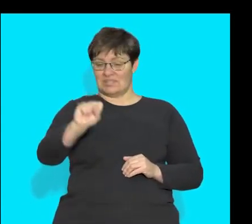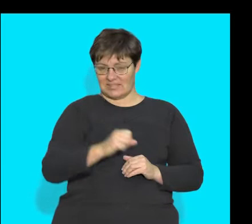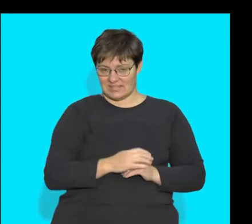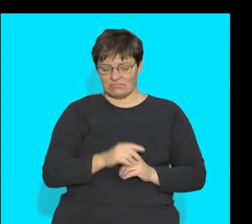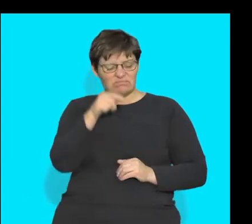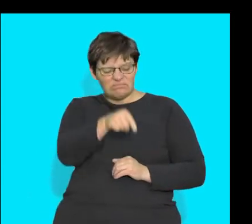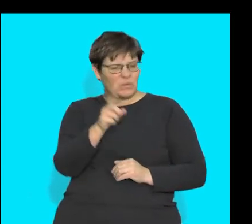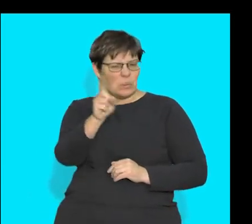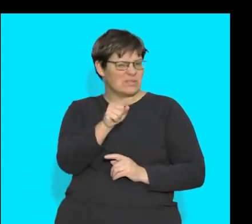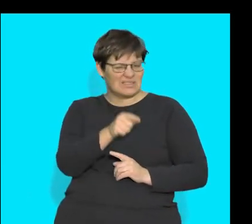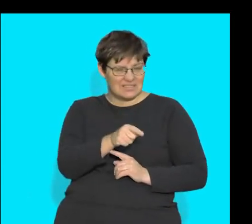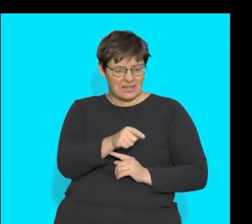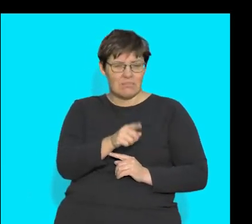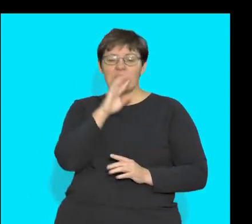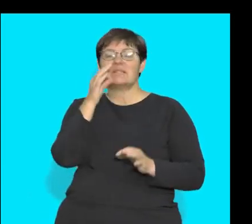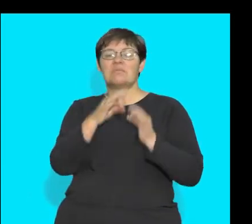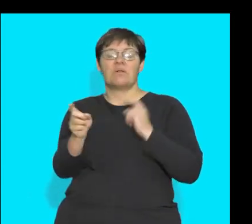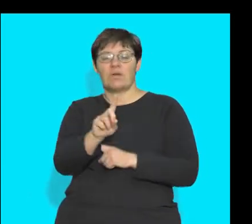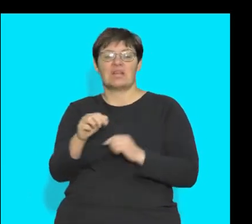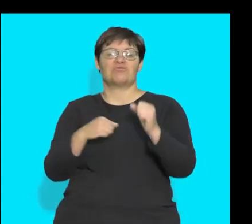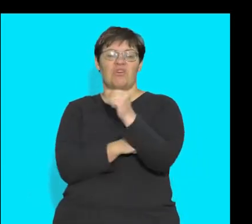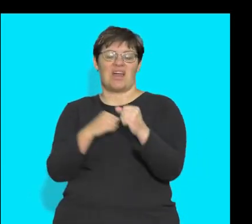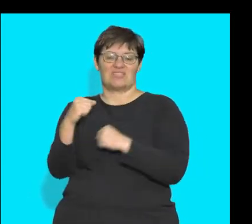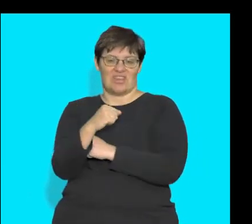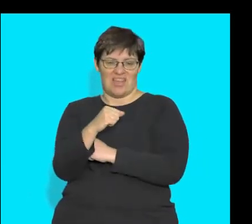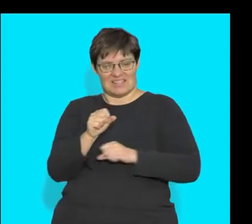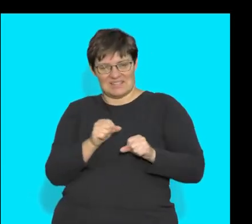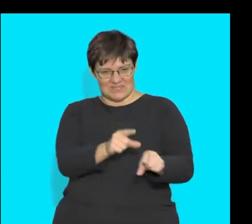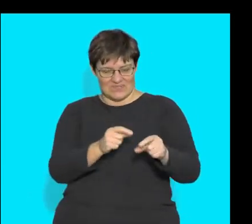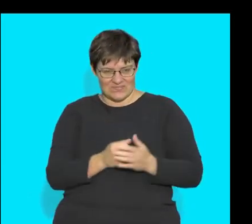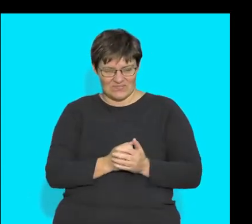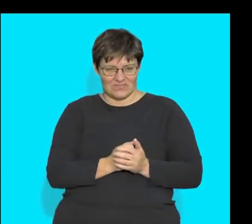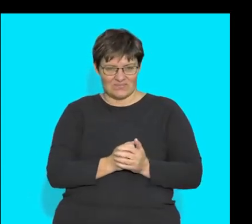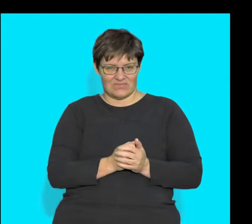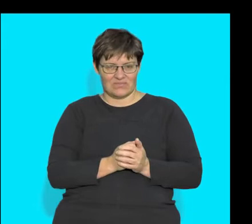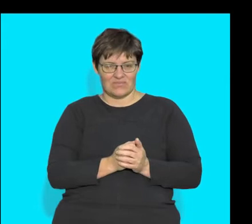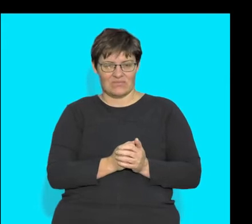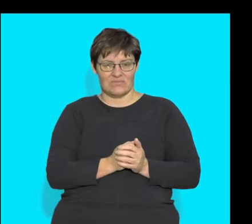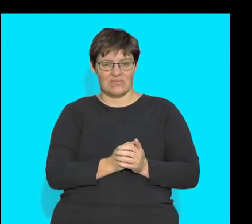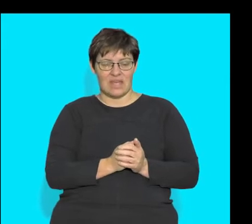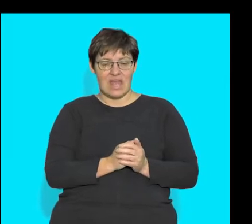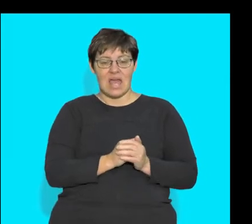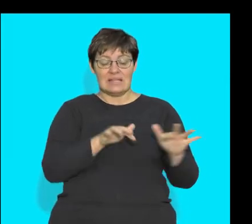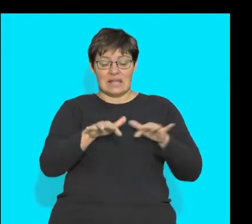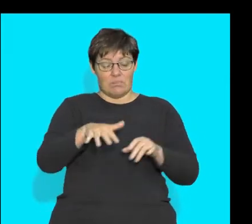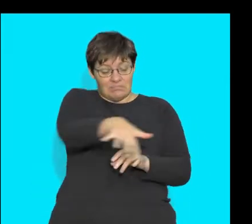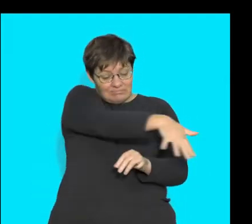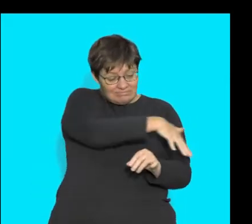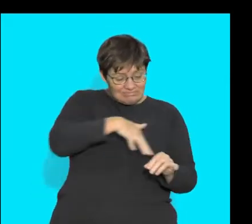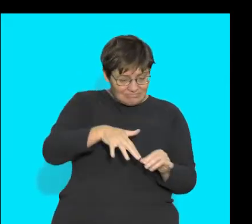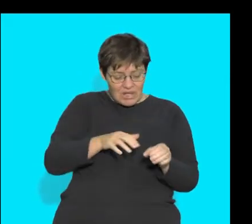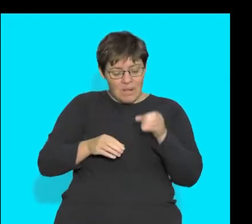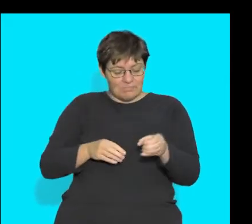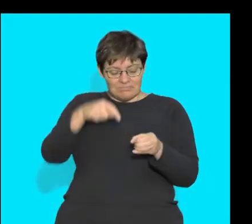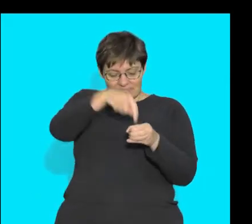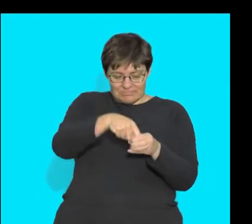that nucleus is. Simply, it means a structure by itself. It's separate to the cytoplasm, right? It's